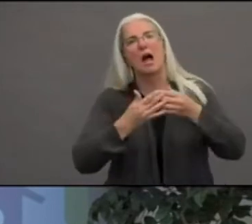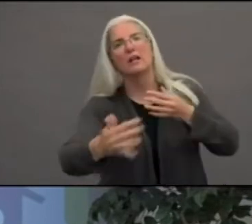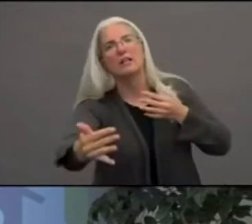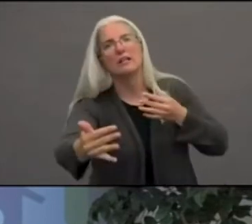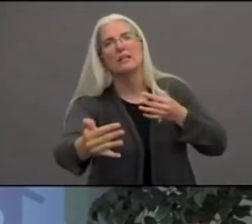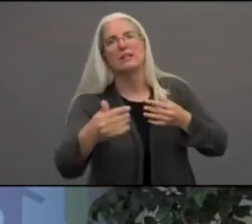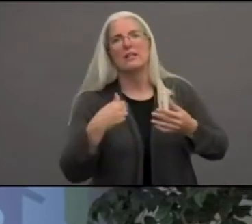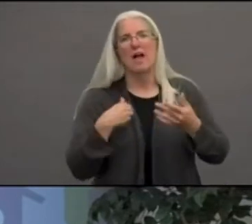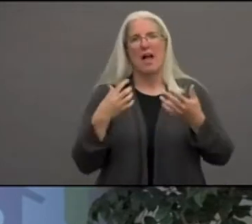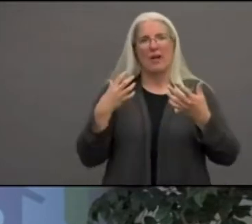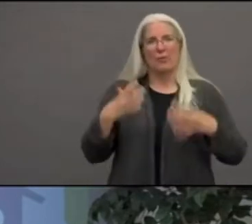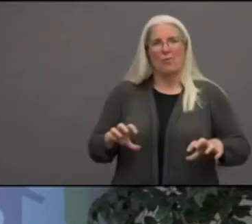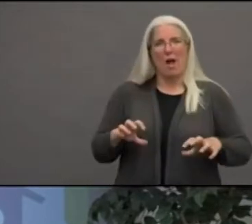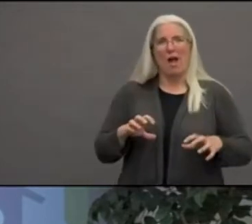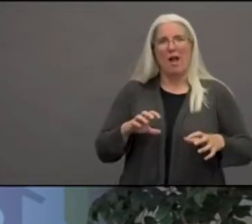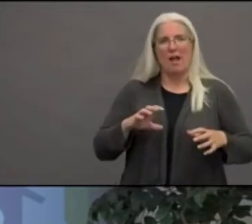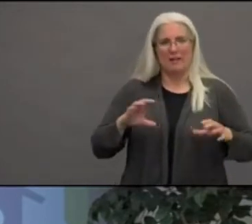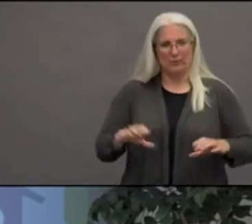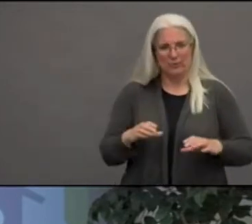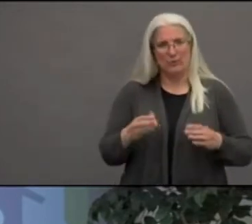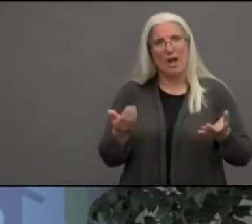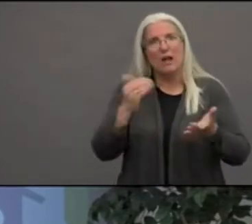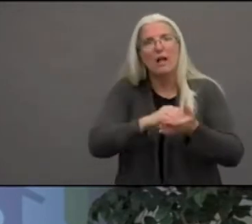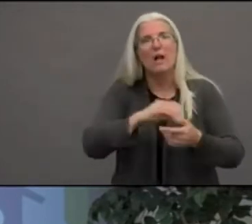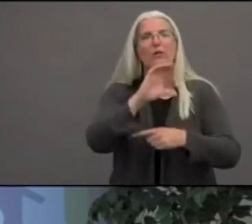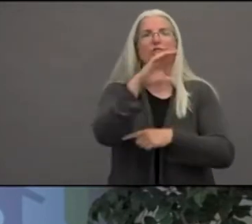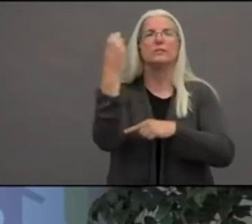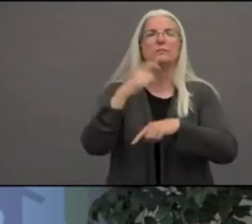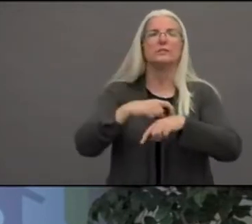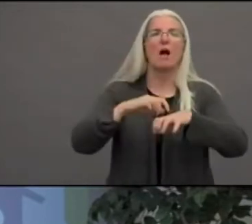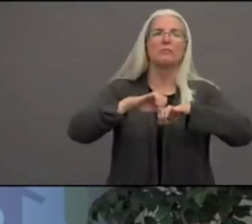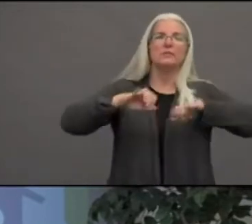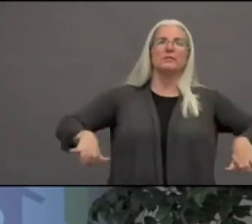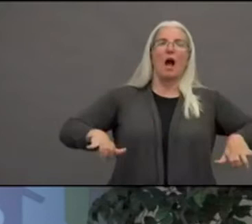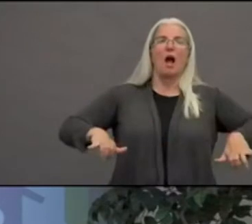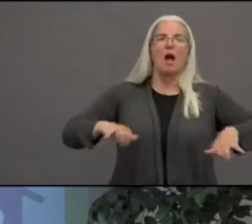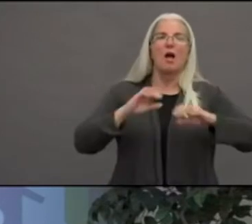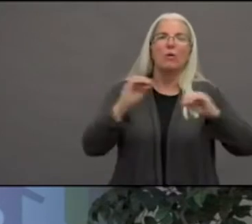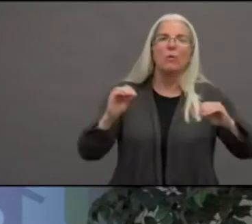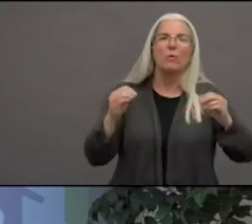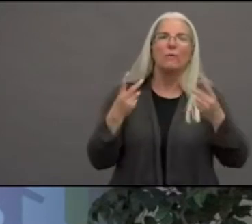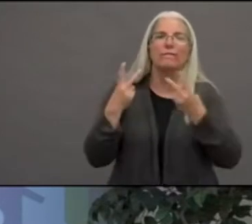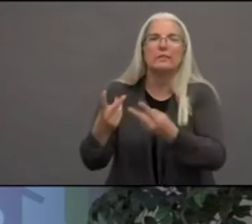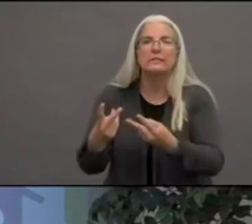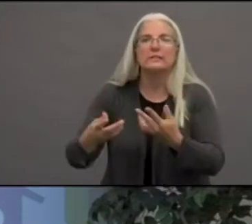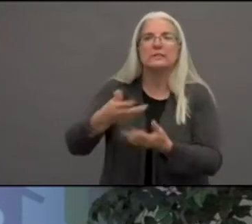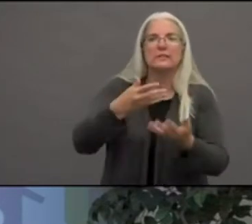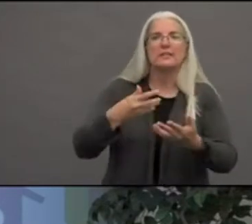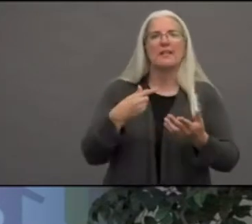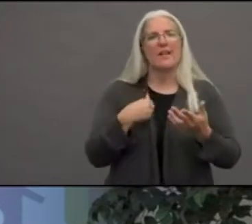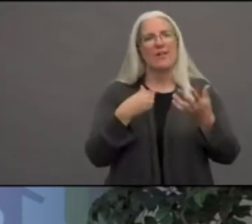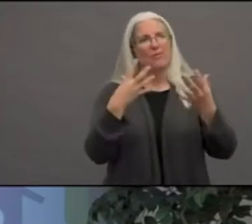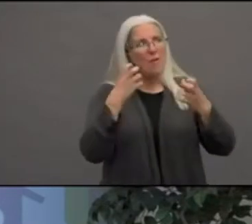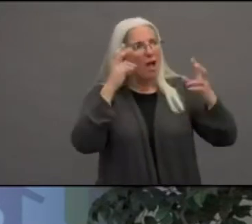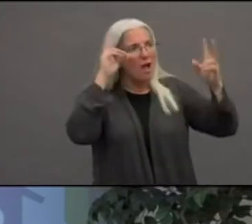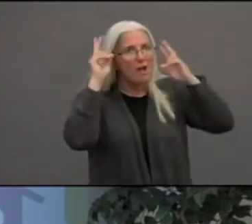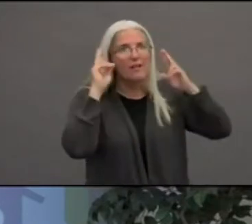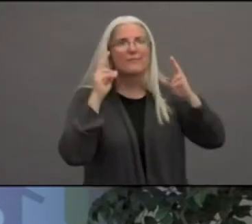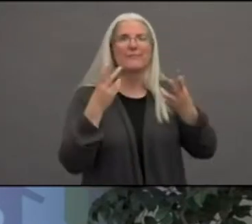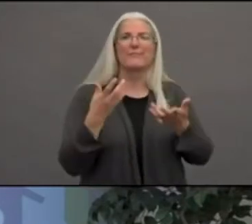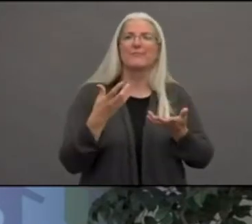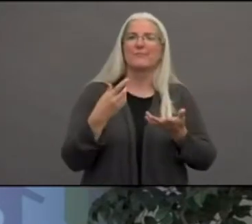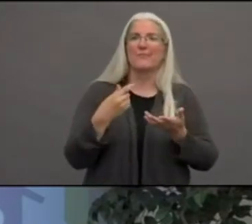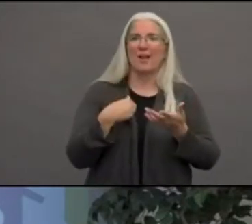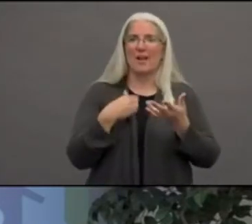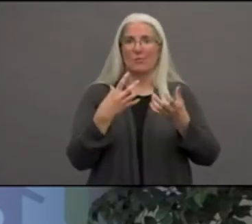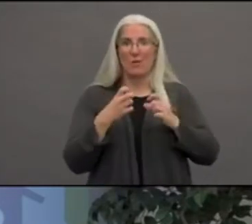Right. Also, I'm also having a problem right now. You know, I want to get a haircut. I want to go to a